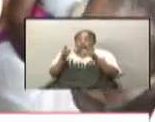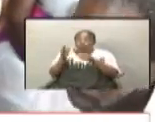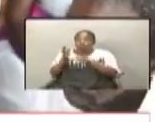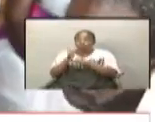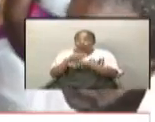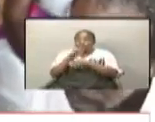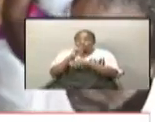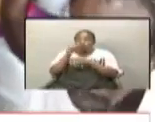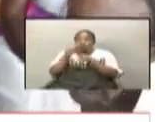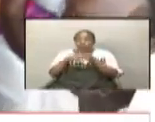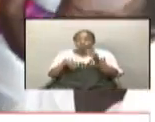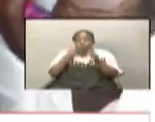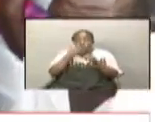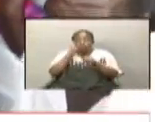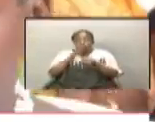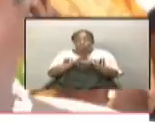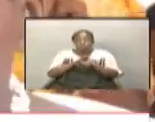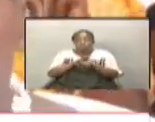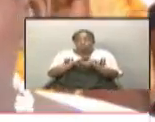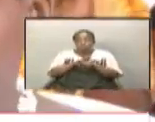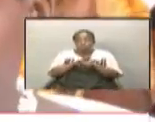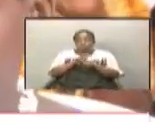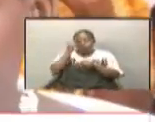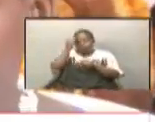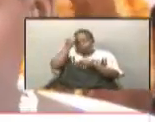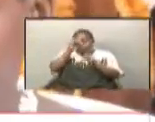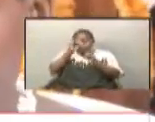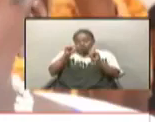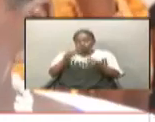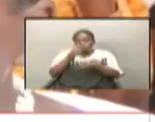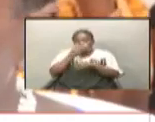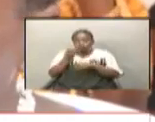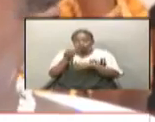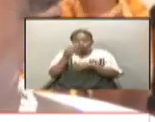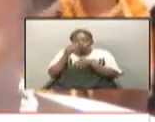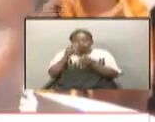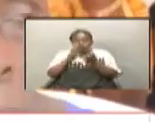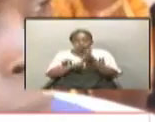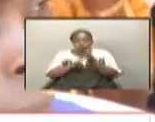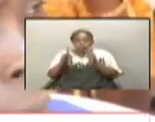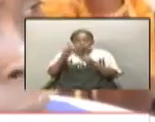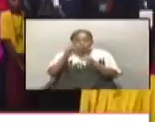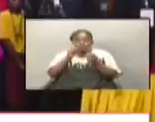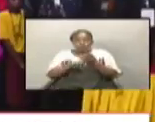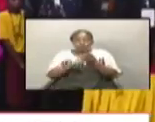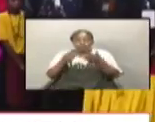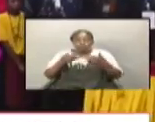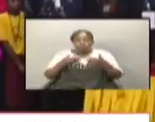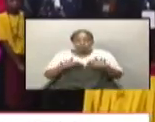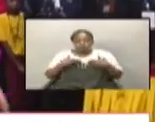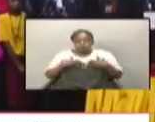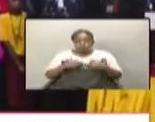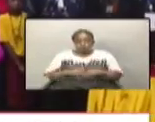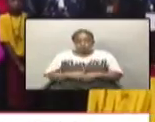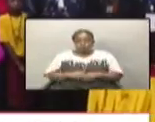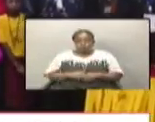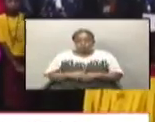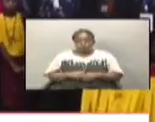mukumwanukula asubiza bana Uganda anti government ekola buli kisoboko kakasanga abantu bafuna obwananyini. We are going to roll